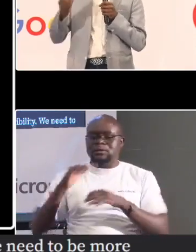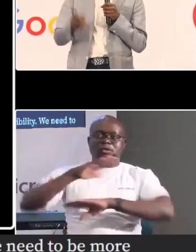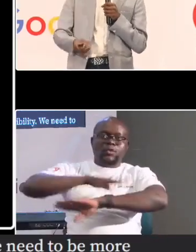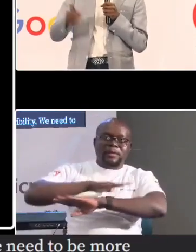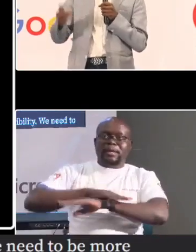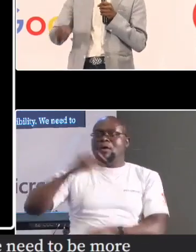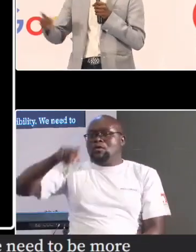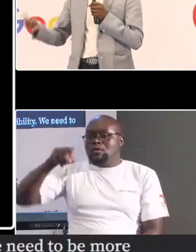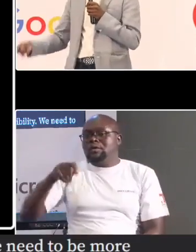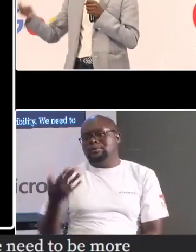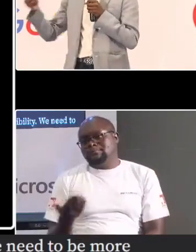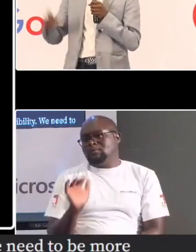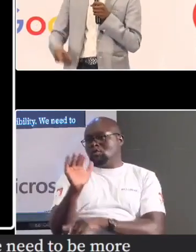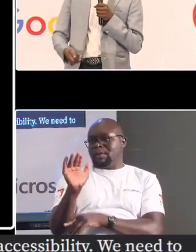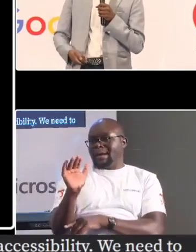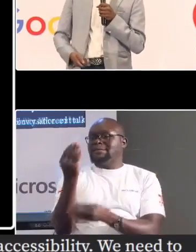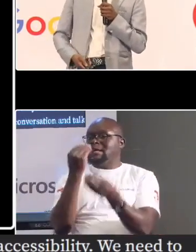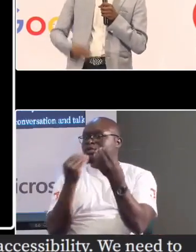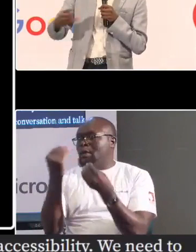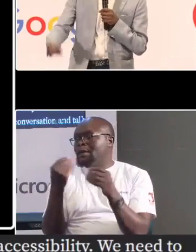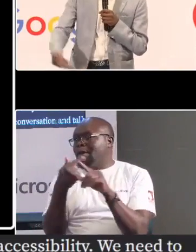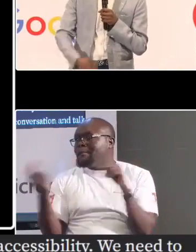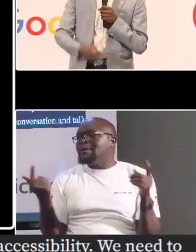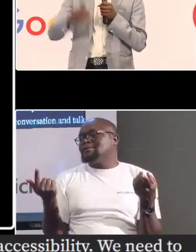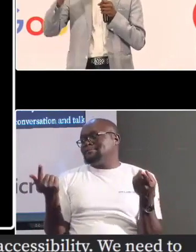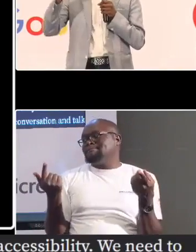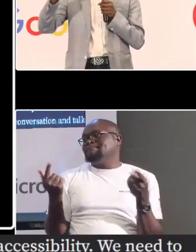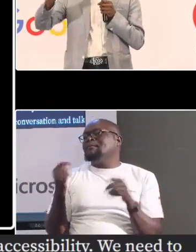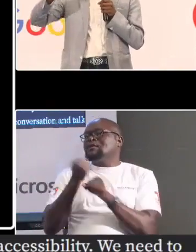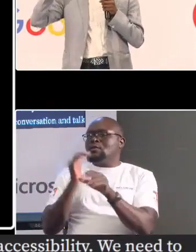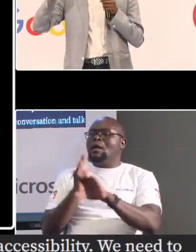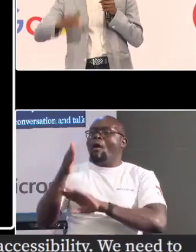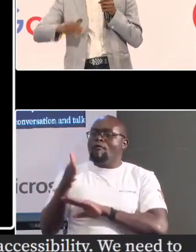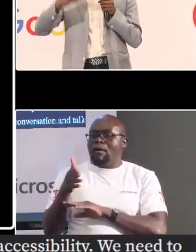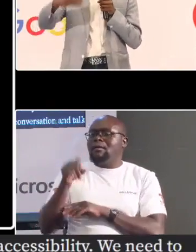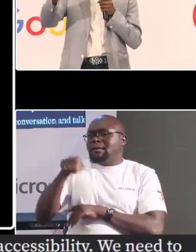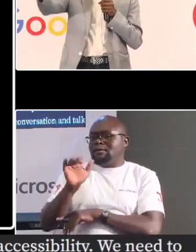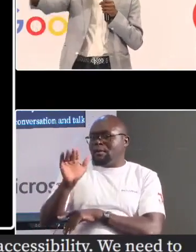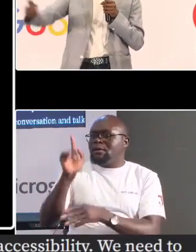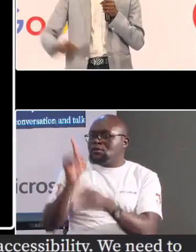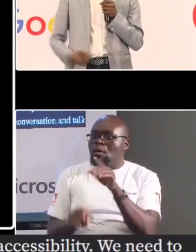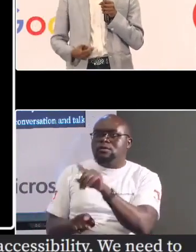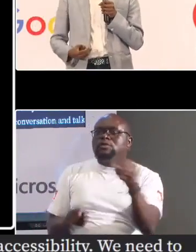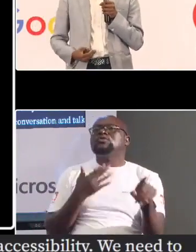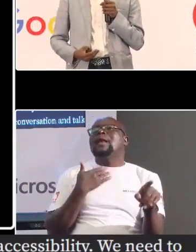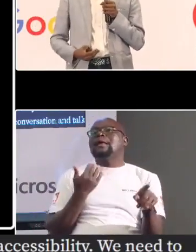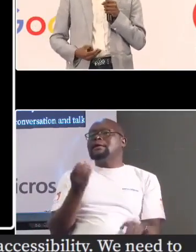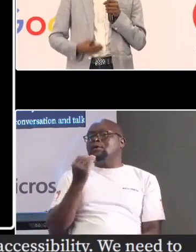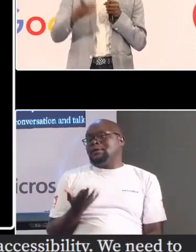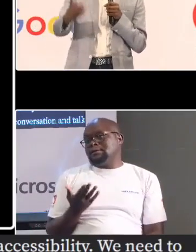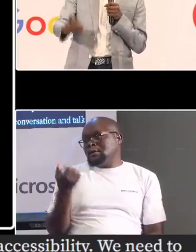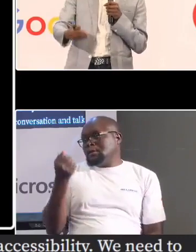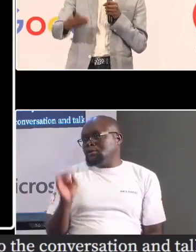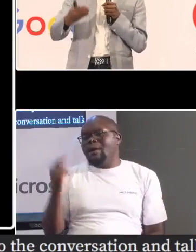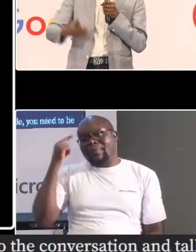you need to be asked to eat. But going a stage further, you need to be asked, what would you like to eat? So